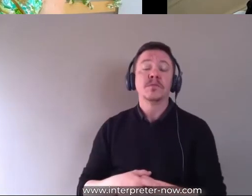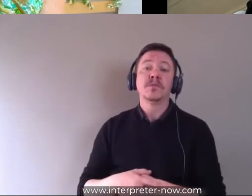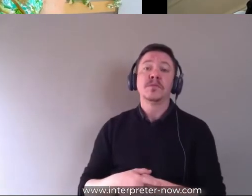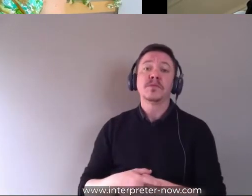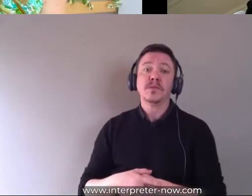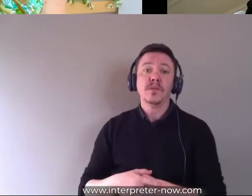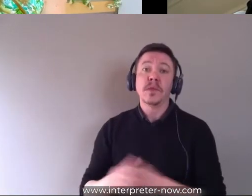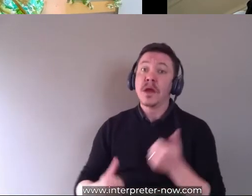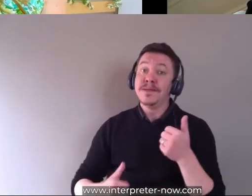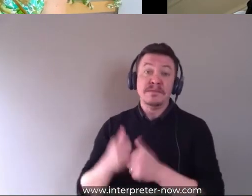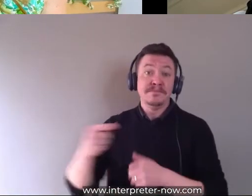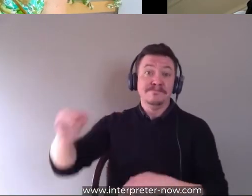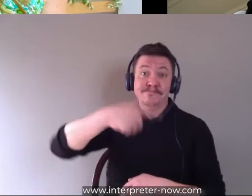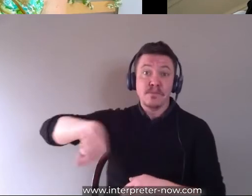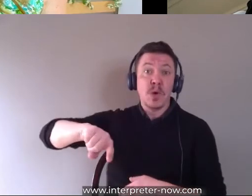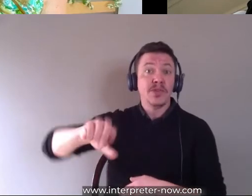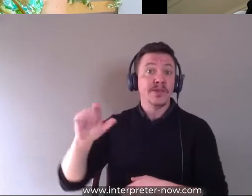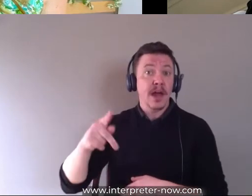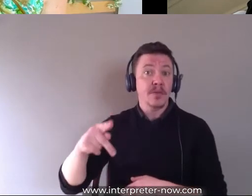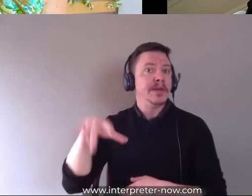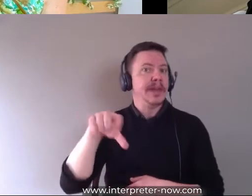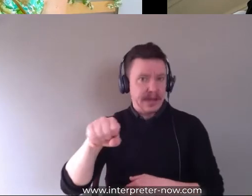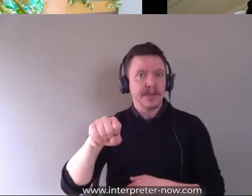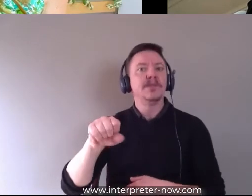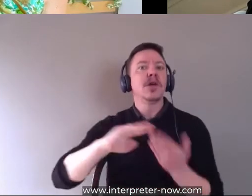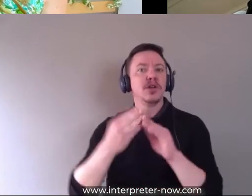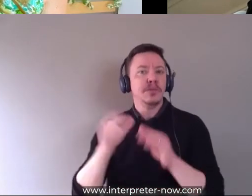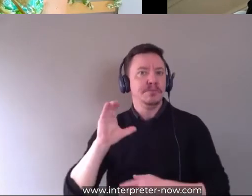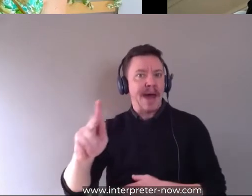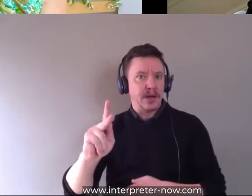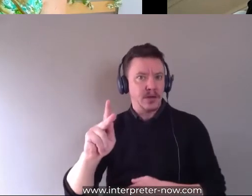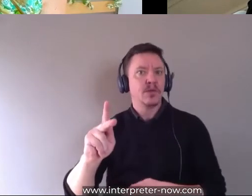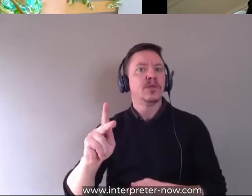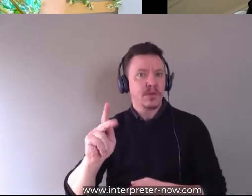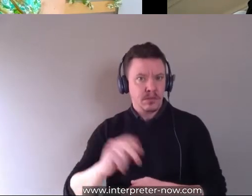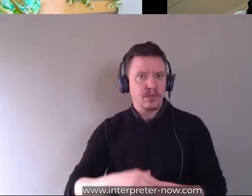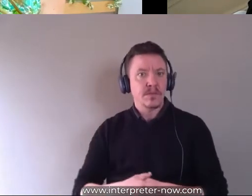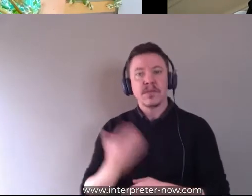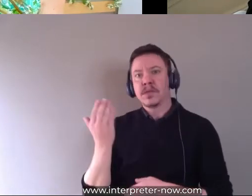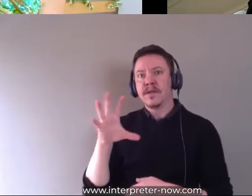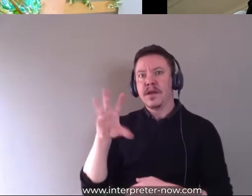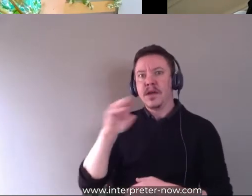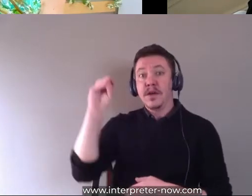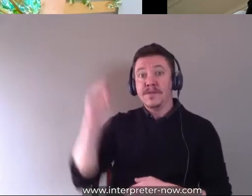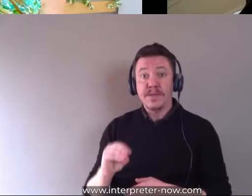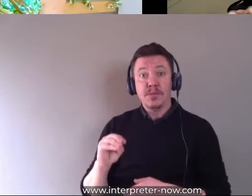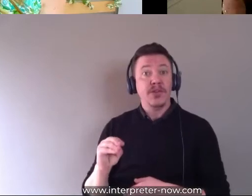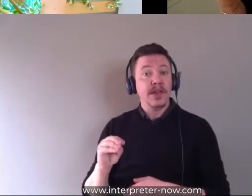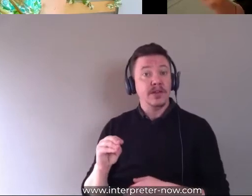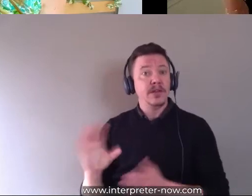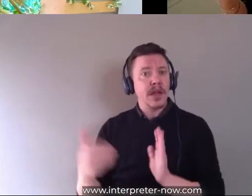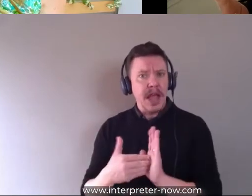The vast majority of our LPs do put their money back into the communities, and 50% of those returns.